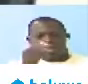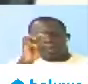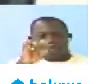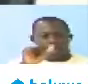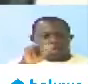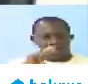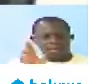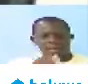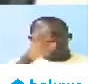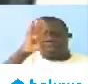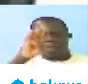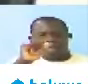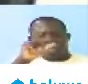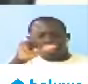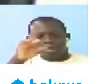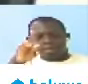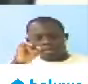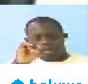Esa Balde.